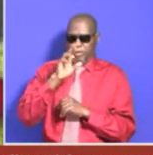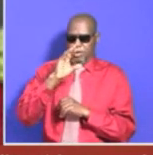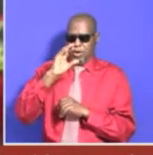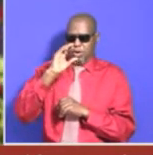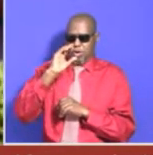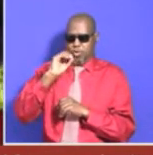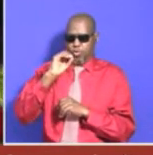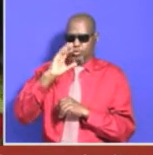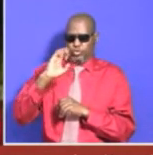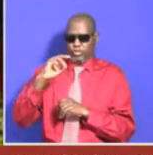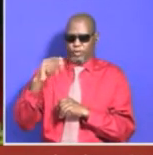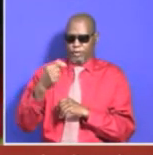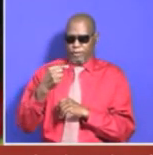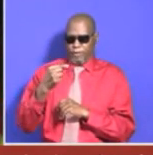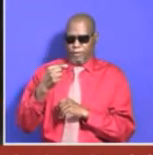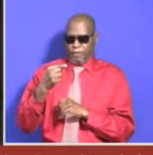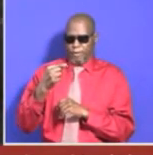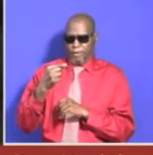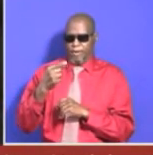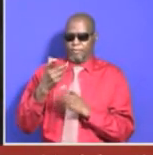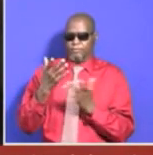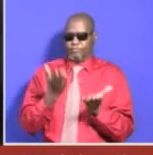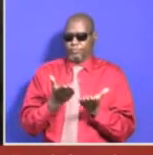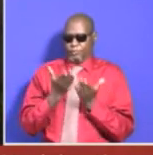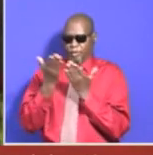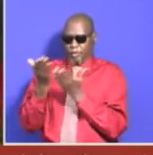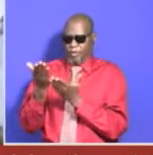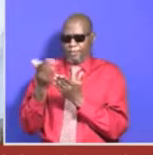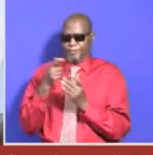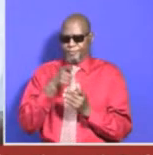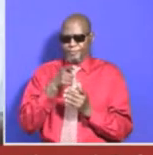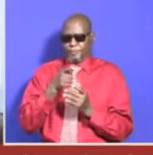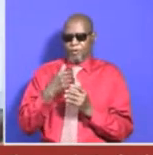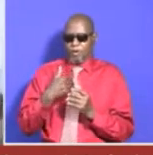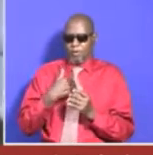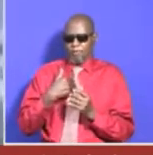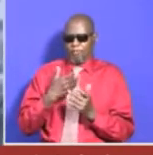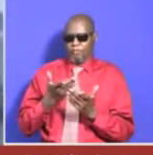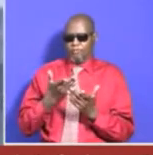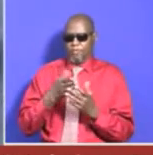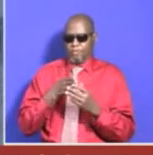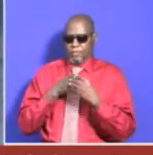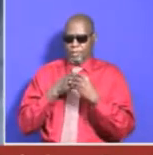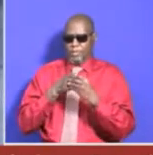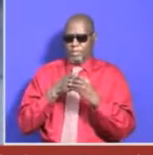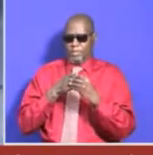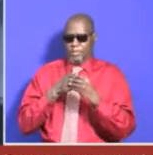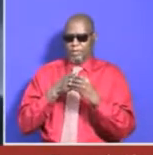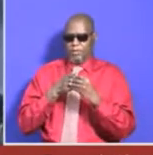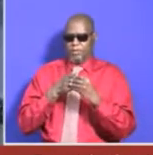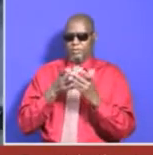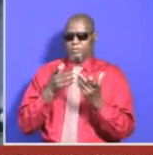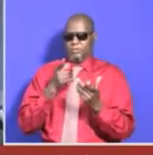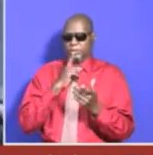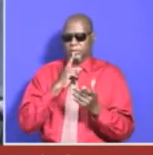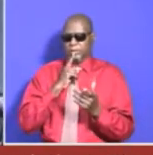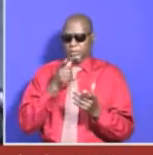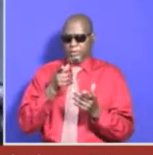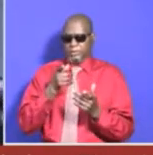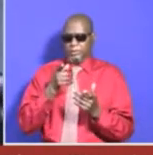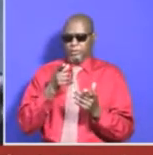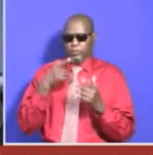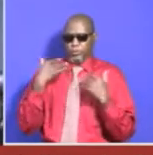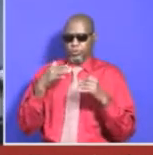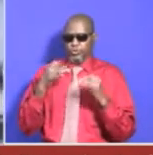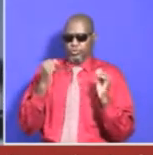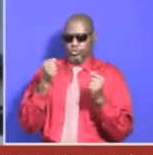to 2004, hands over the leadership mantle. Walter has been hailed by the members and leaders of the Sacco as a social, visionary